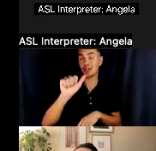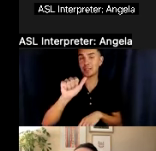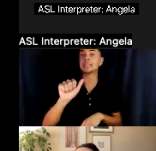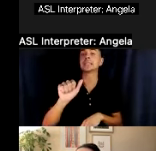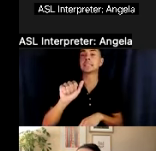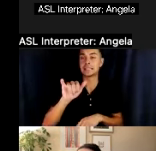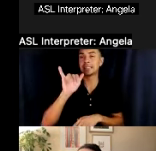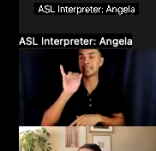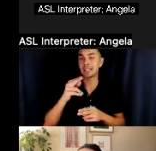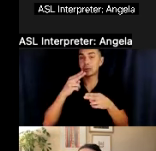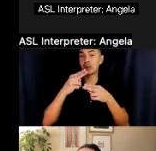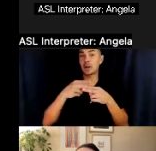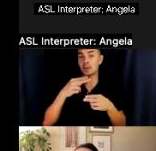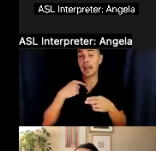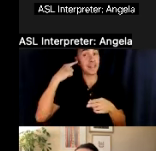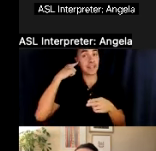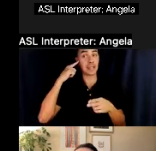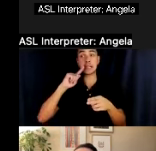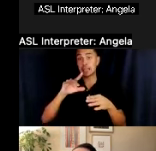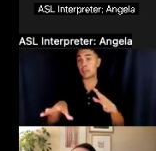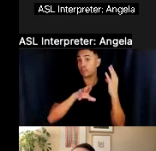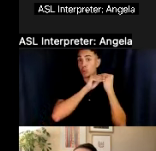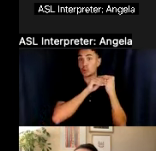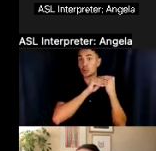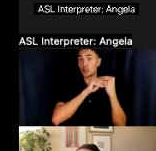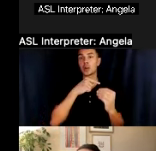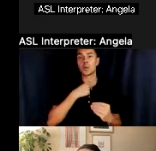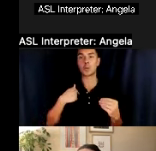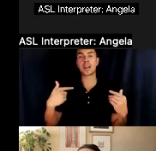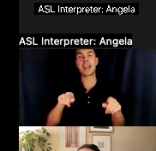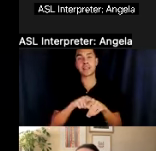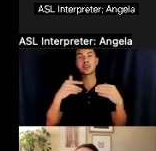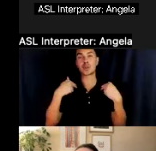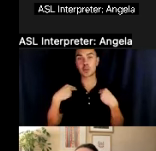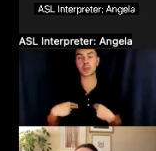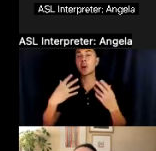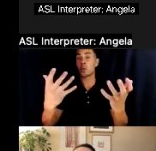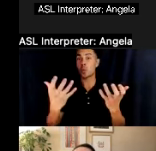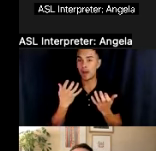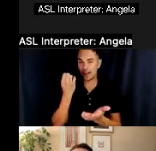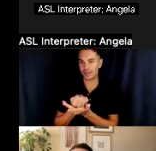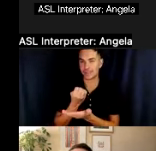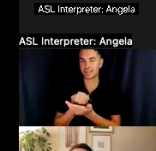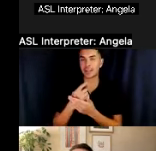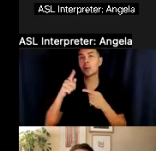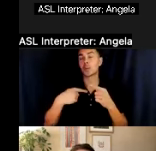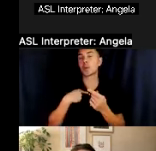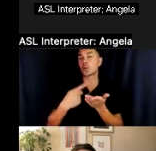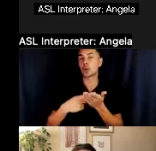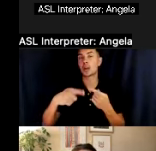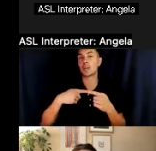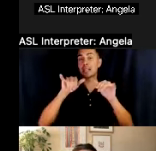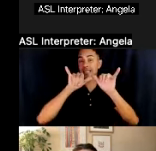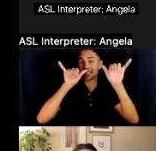is, I think, bolstered, which just makes sense. We as humans want evidence. Especially when we're talking about a systems-based